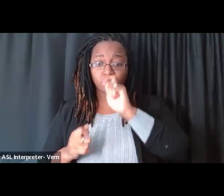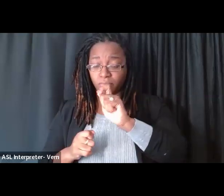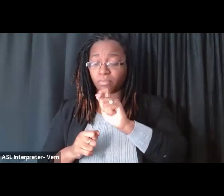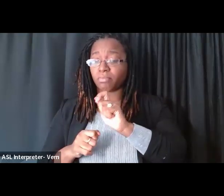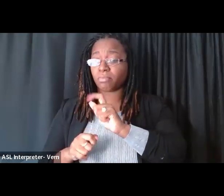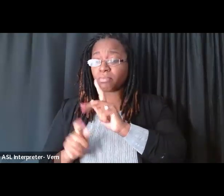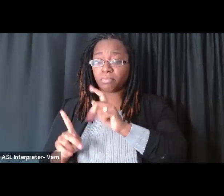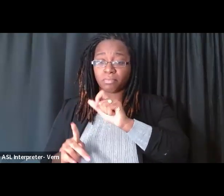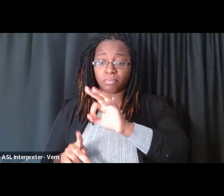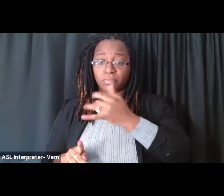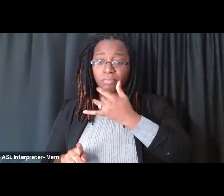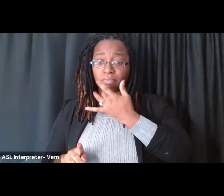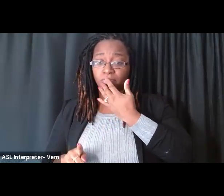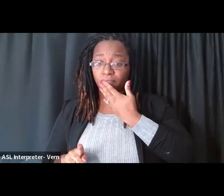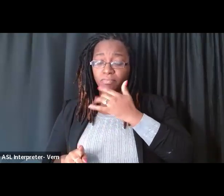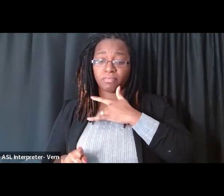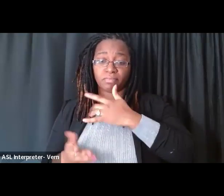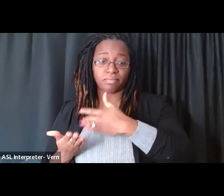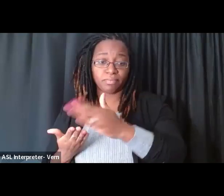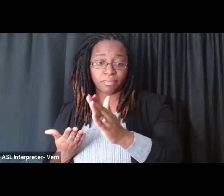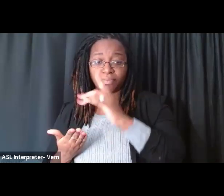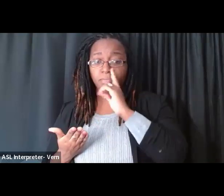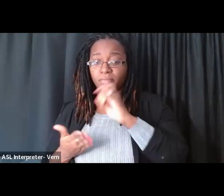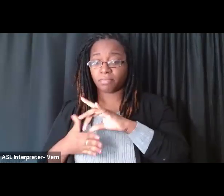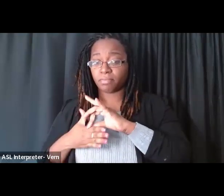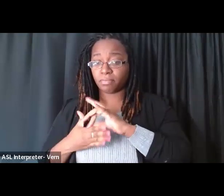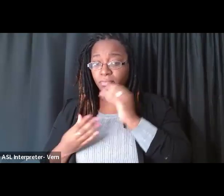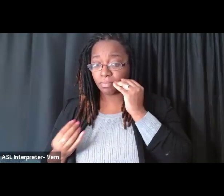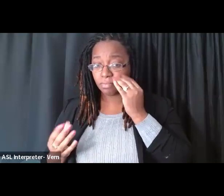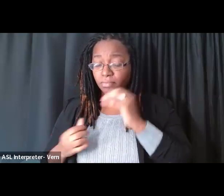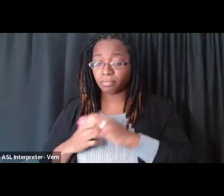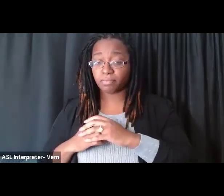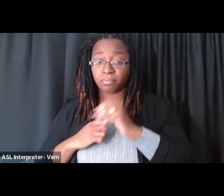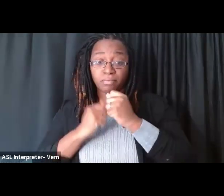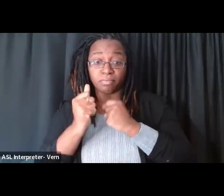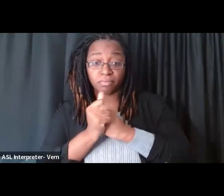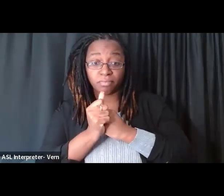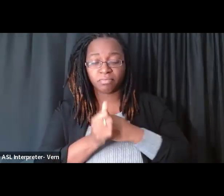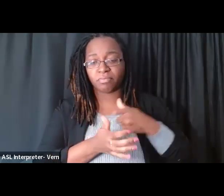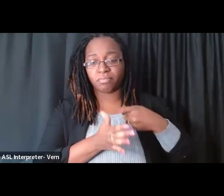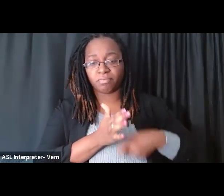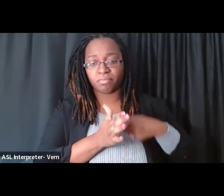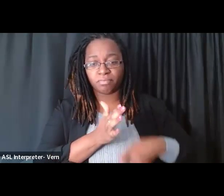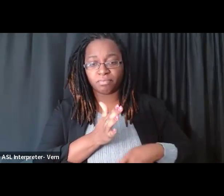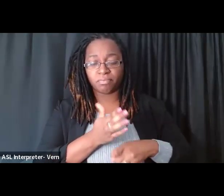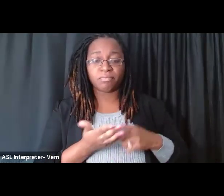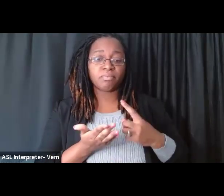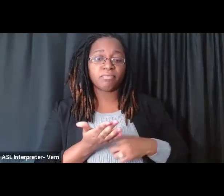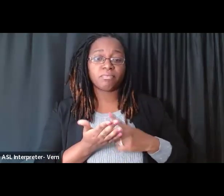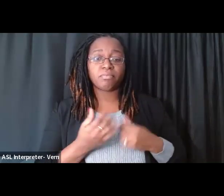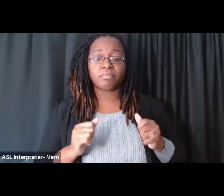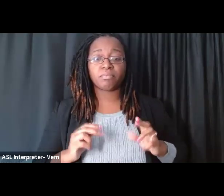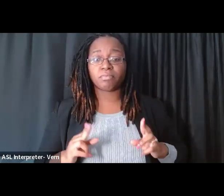themselves excluded from the field by its content, structure, and cost. Sometimes, in the rush to